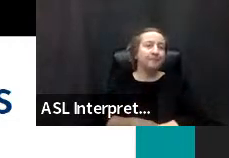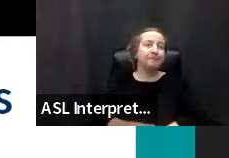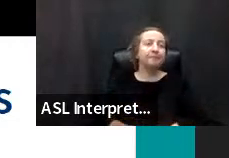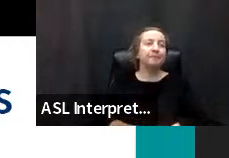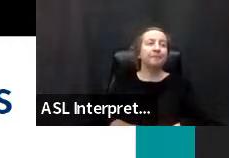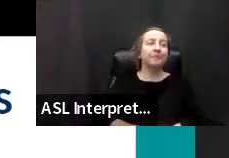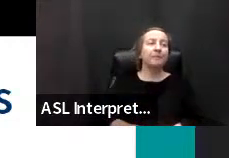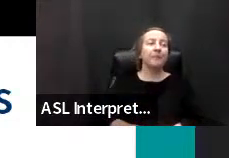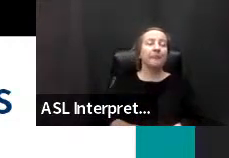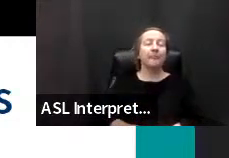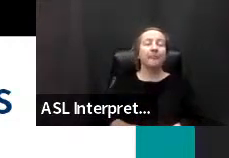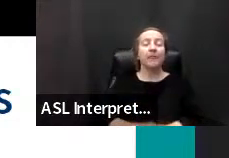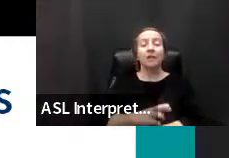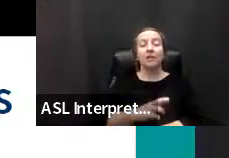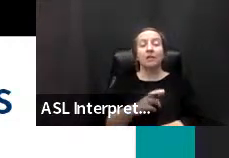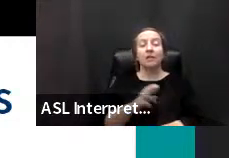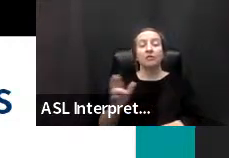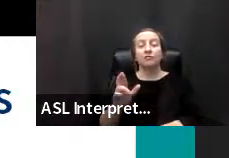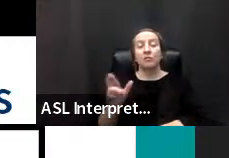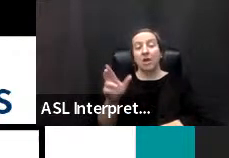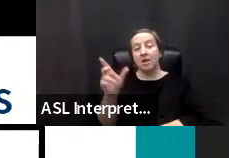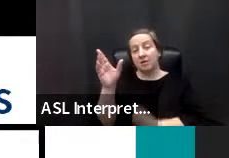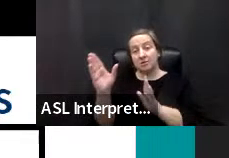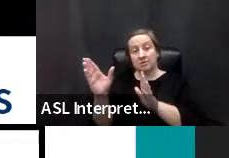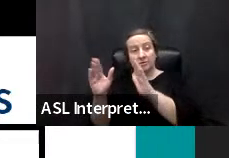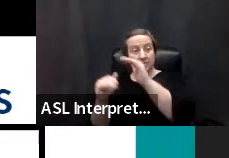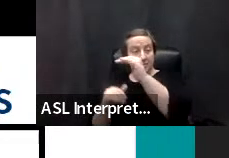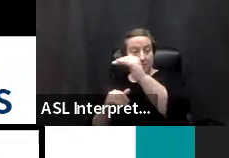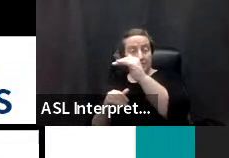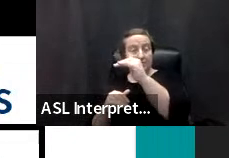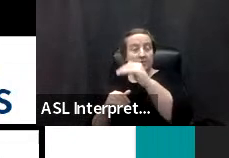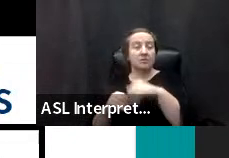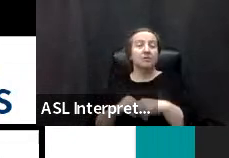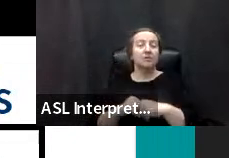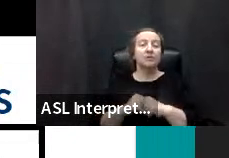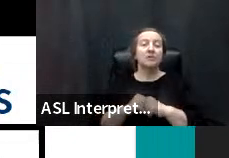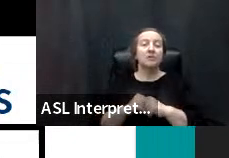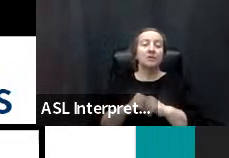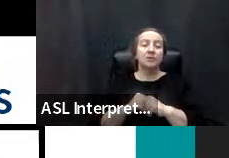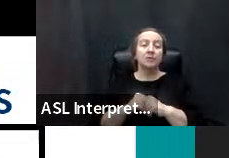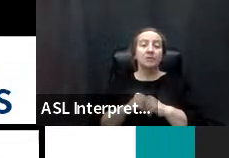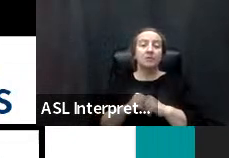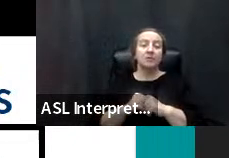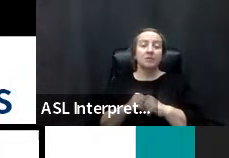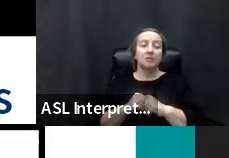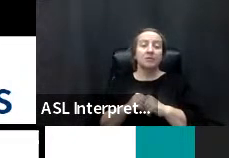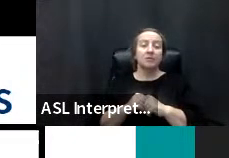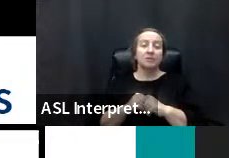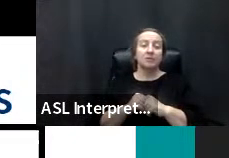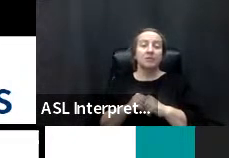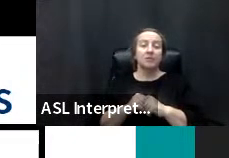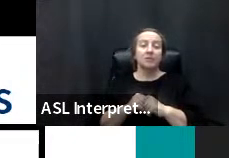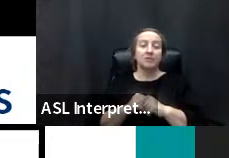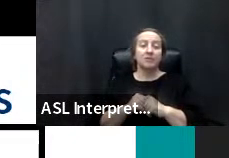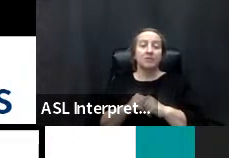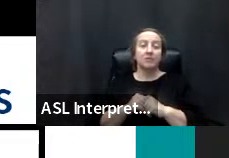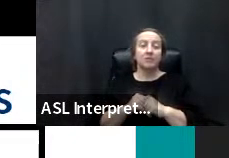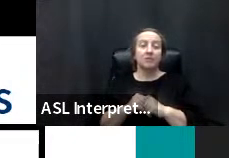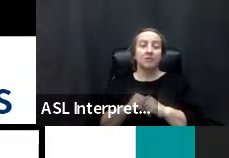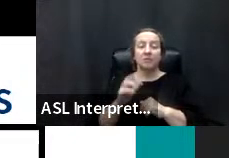The version on the right, oh, sorry, go back. The version on the right is